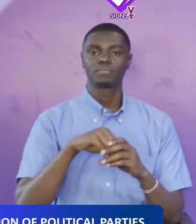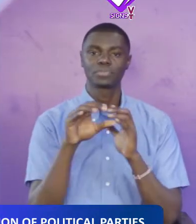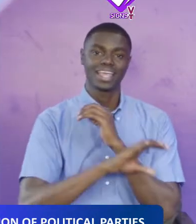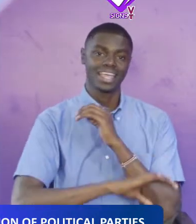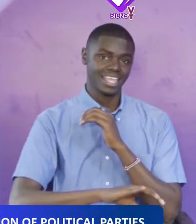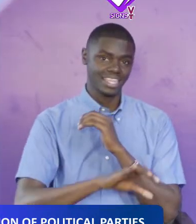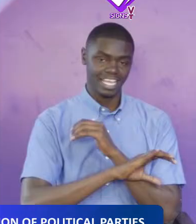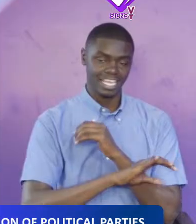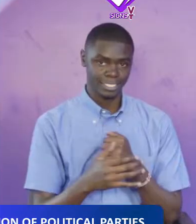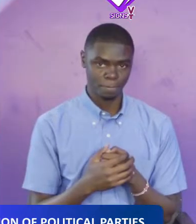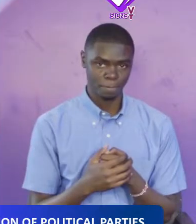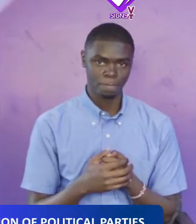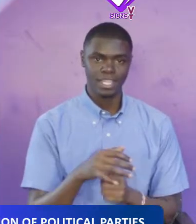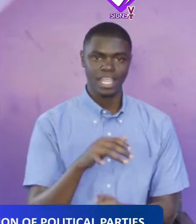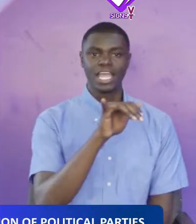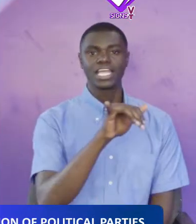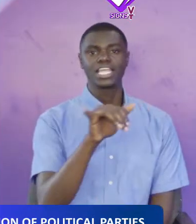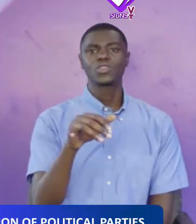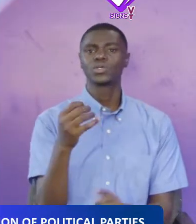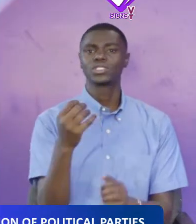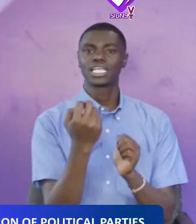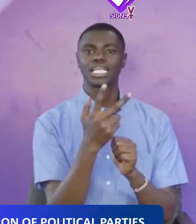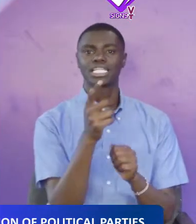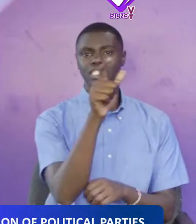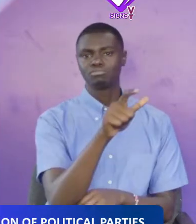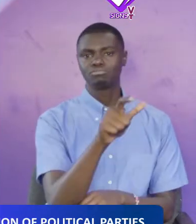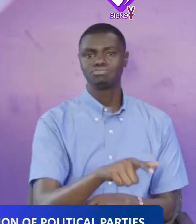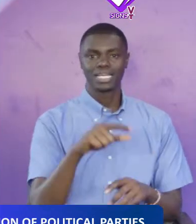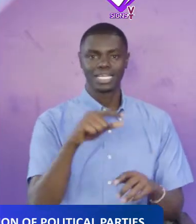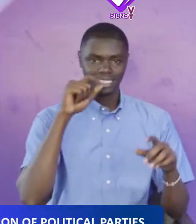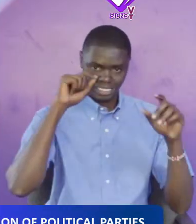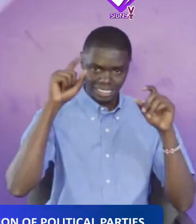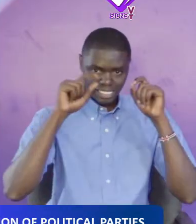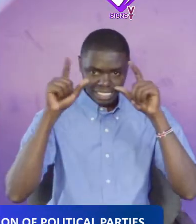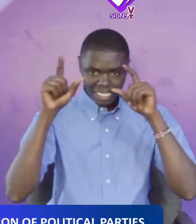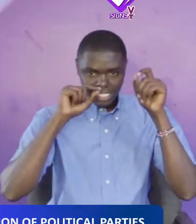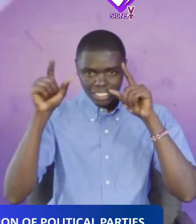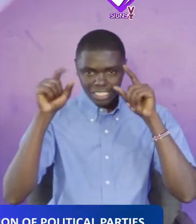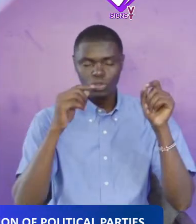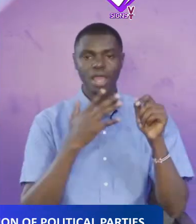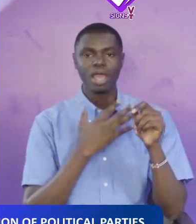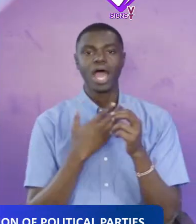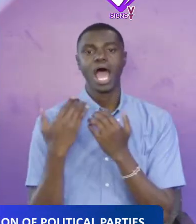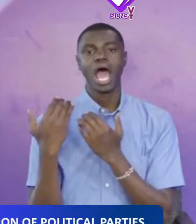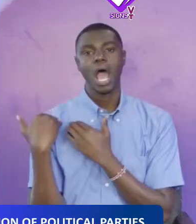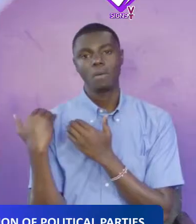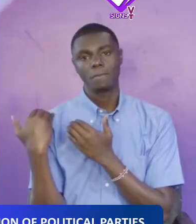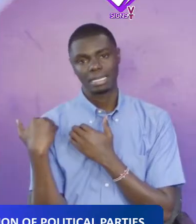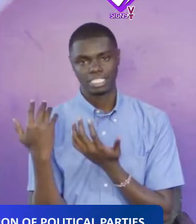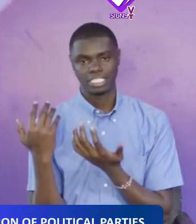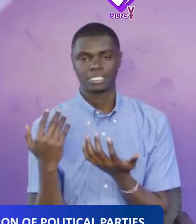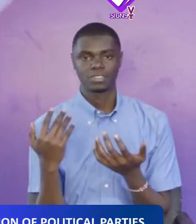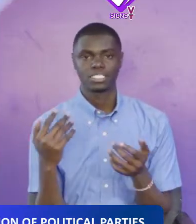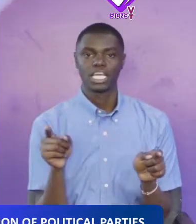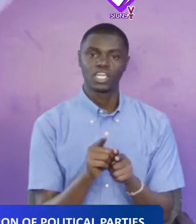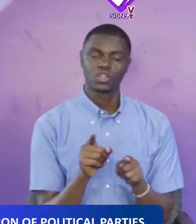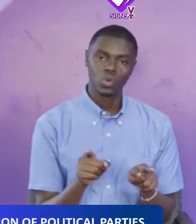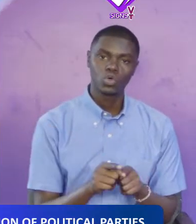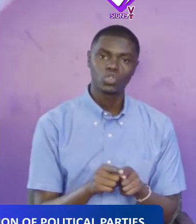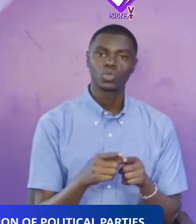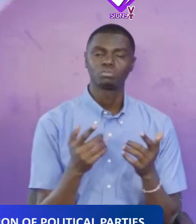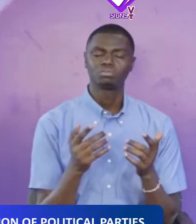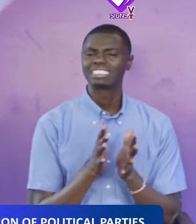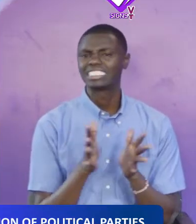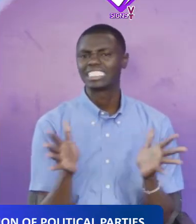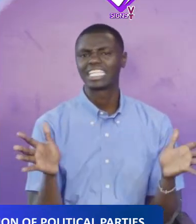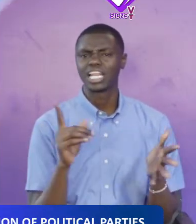And in those 13 regions, sensitization of our mandate, as well as generally